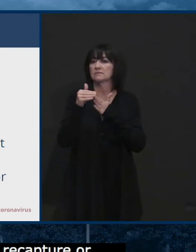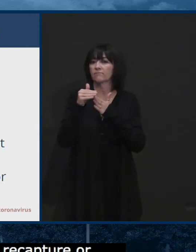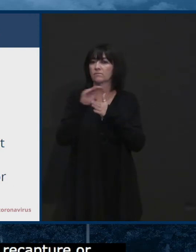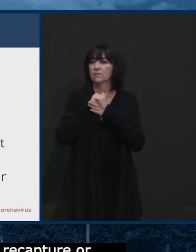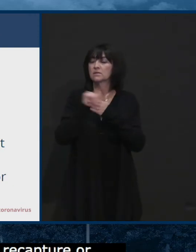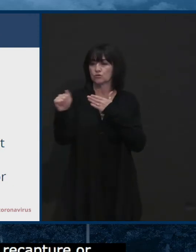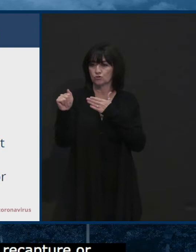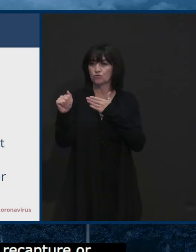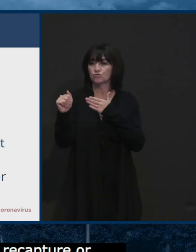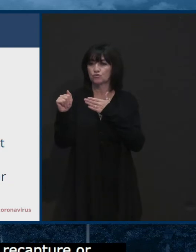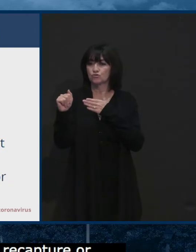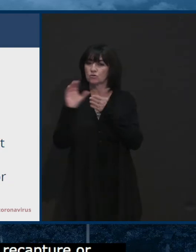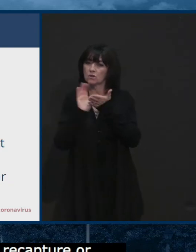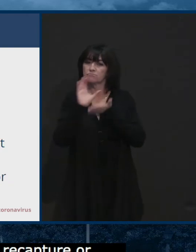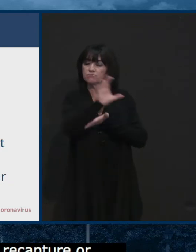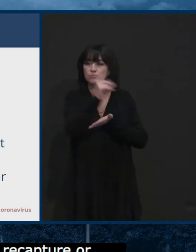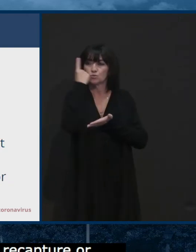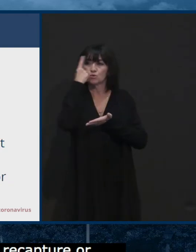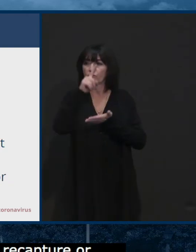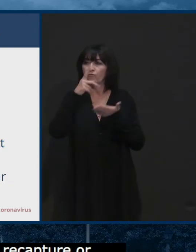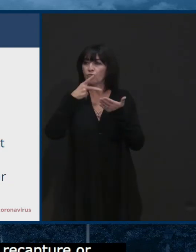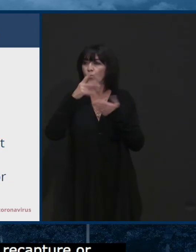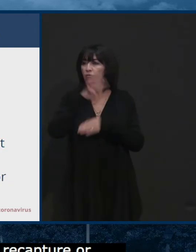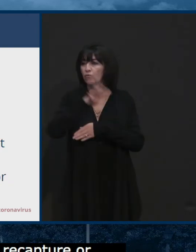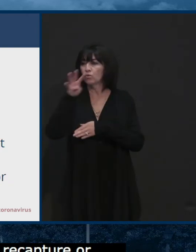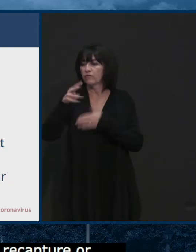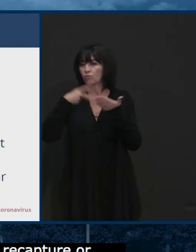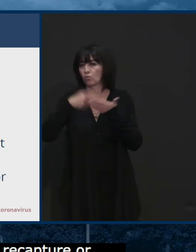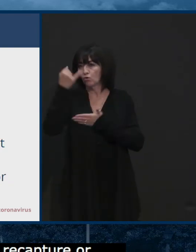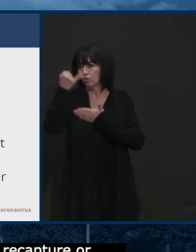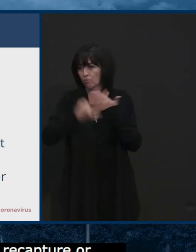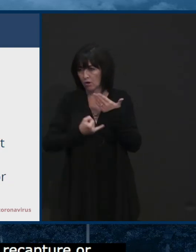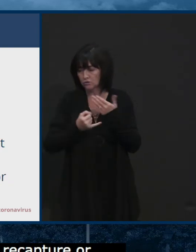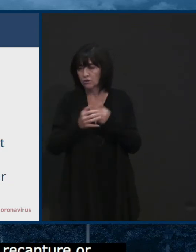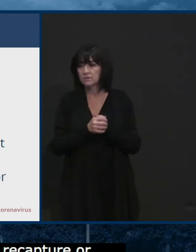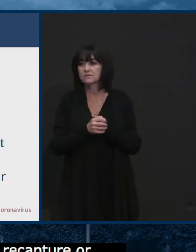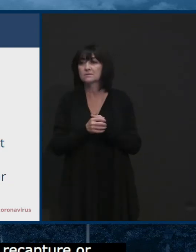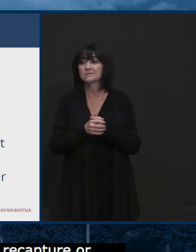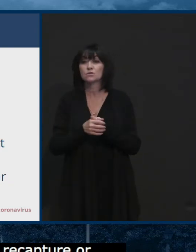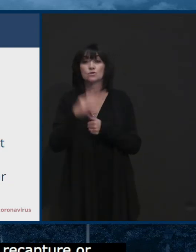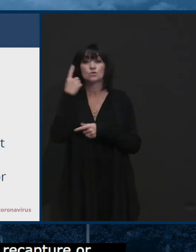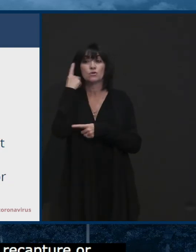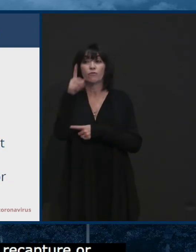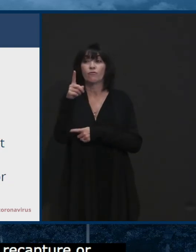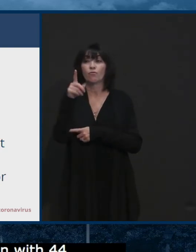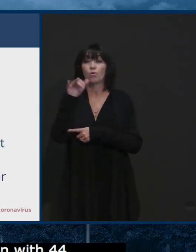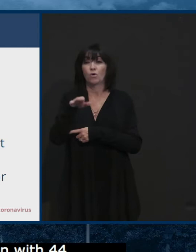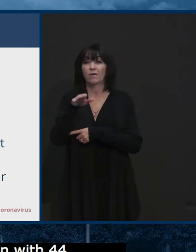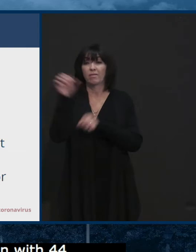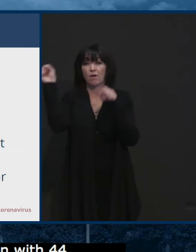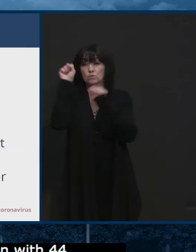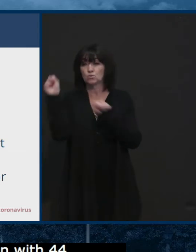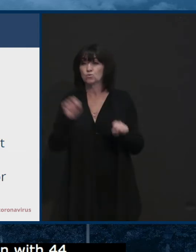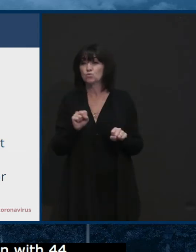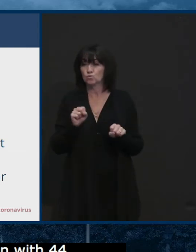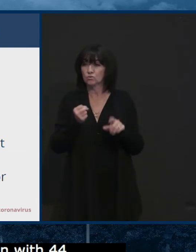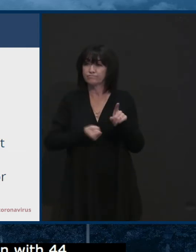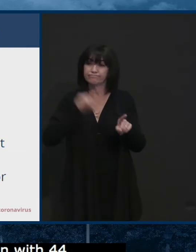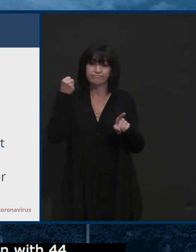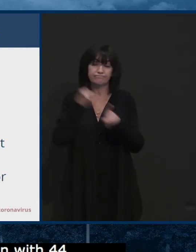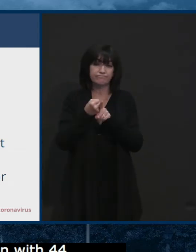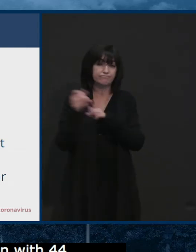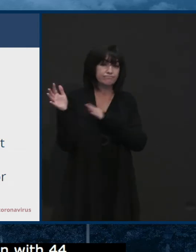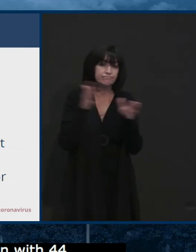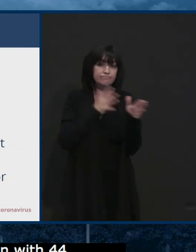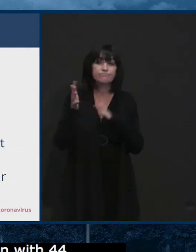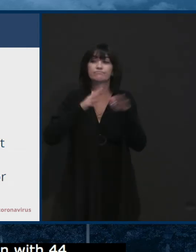that, with 44 projects that are also in works. Tropical storm Isaias, which hit us in early August, we also